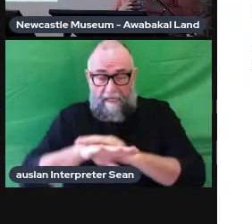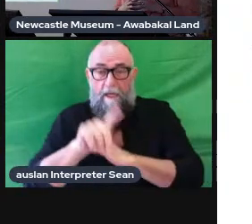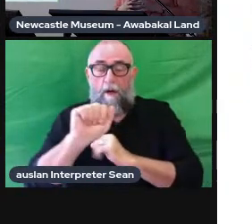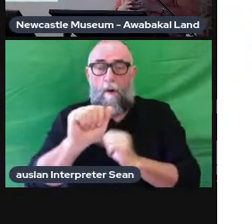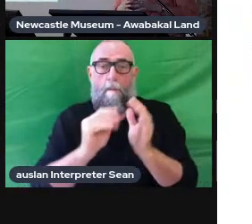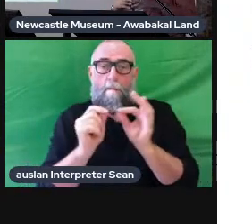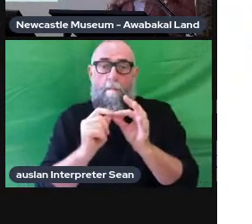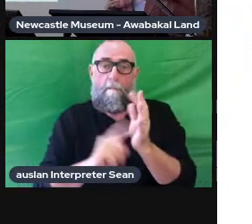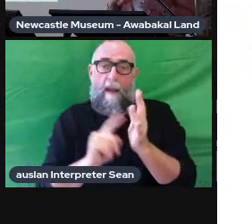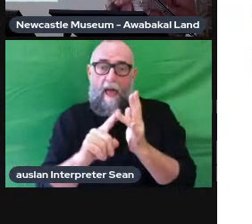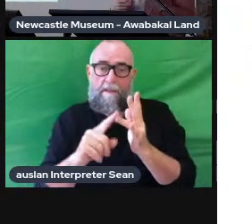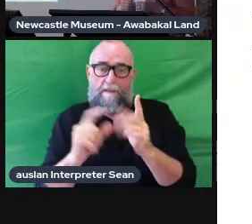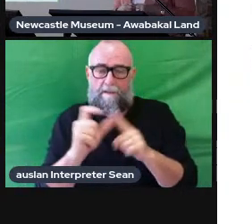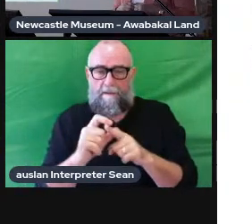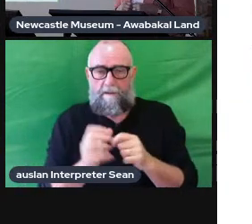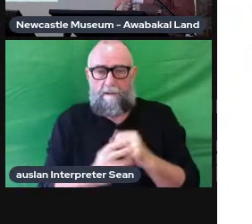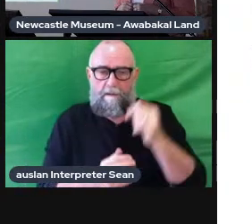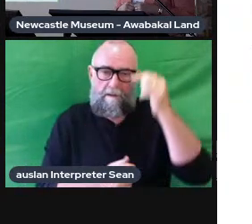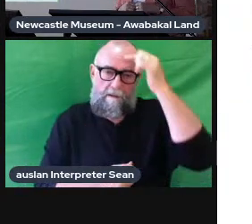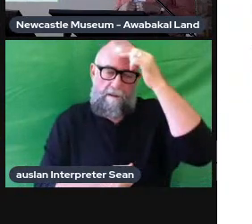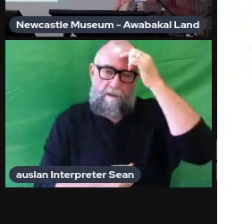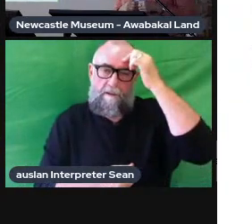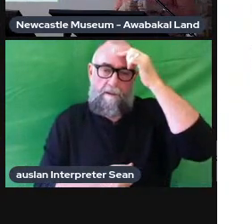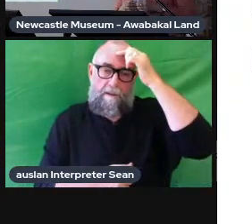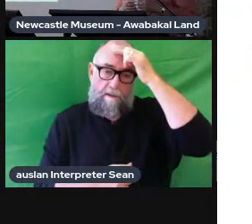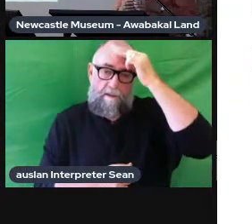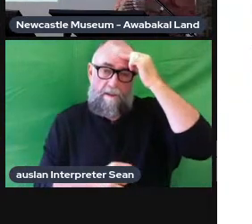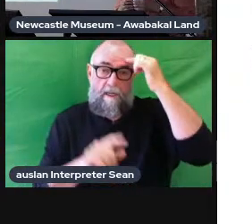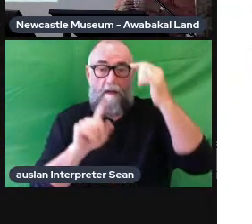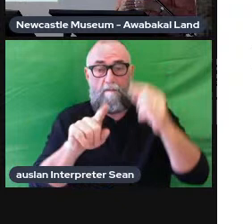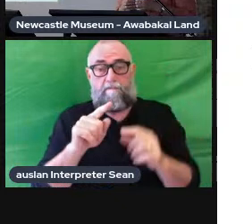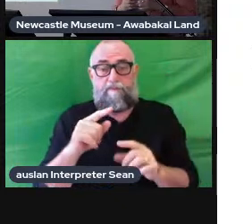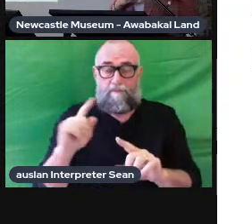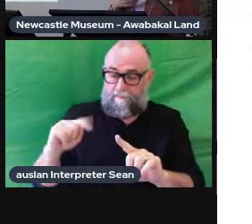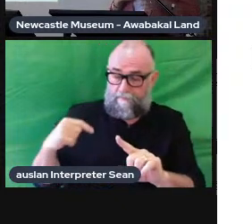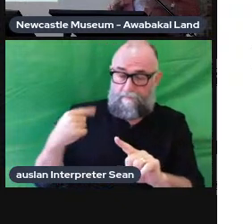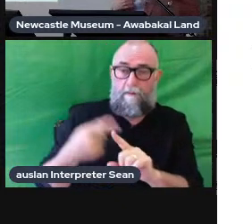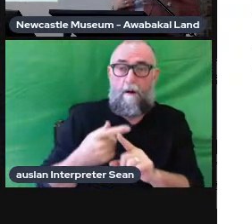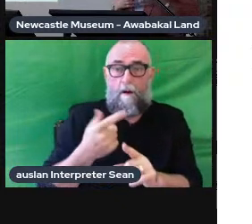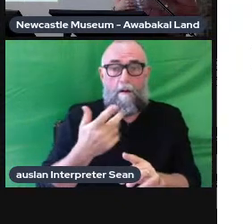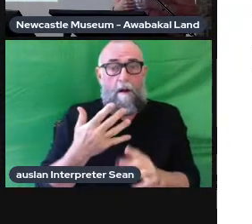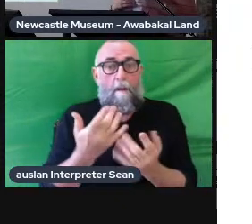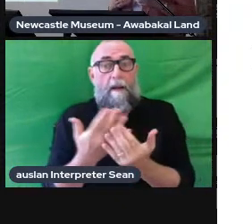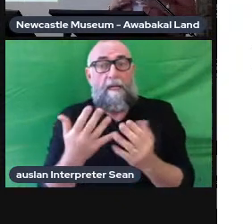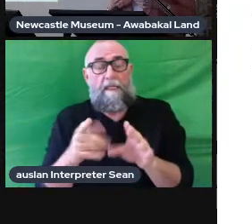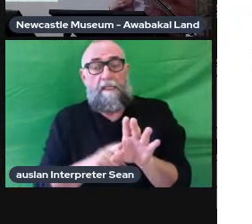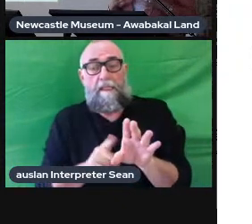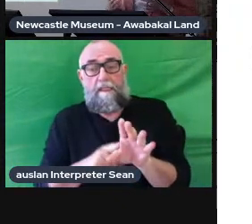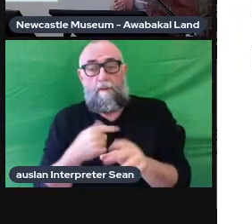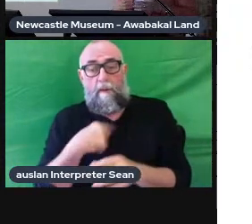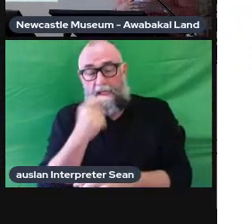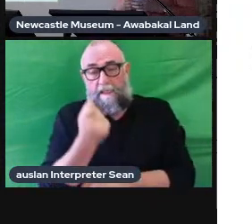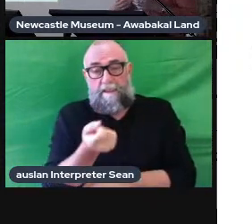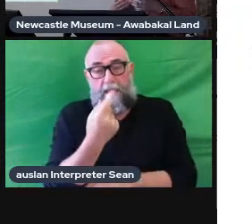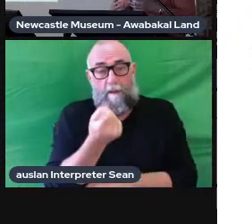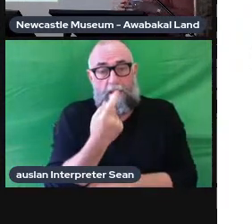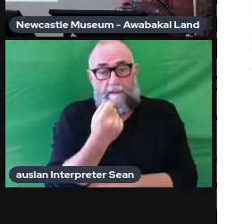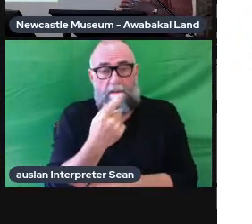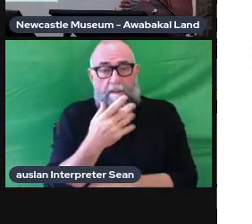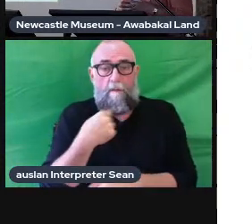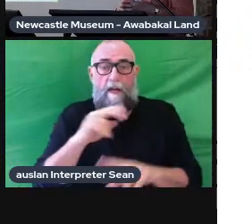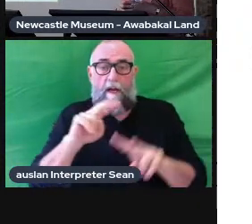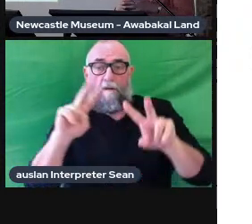of medications, a lot of sophisticated medications over the last few years that can help control the fats, in other words, the lipids